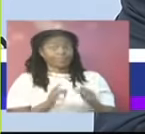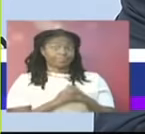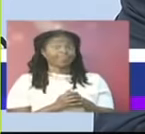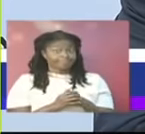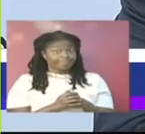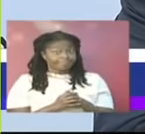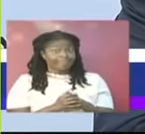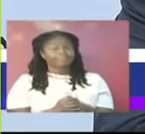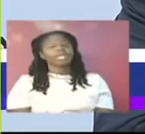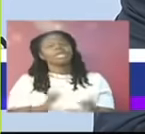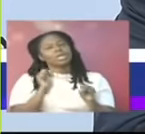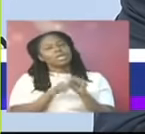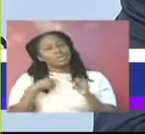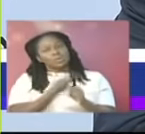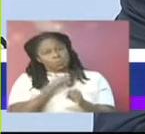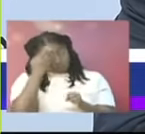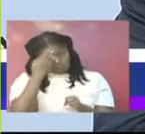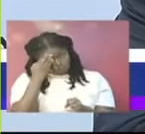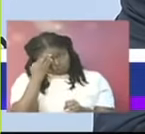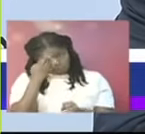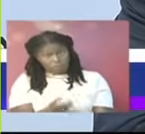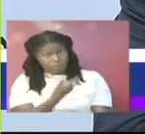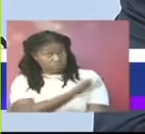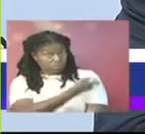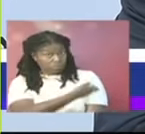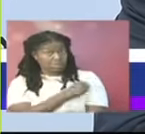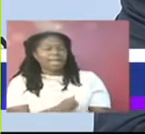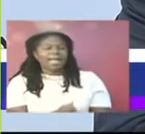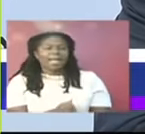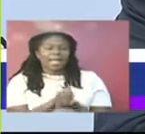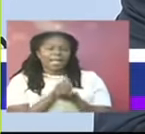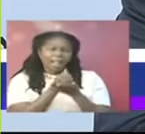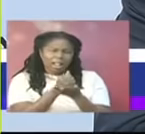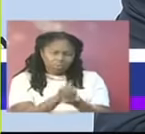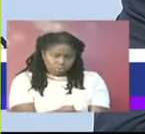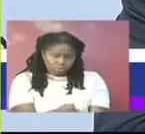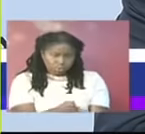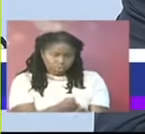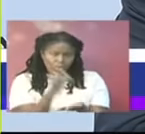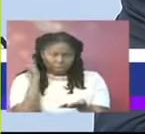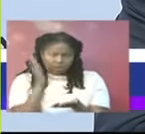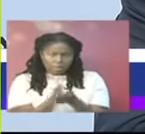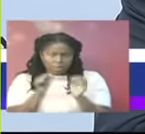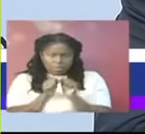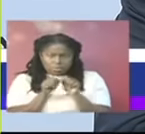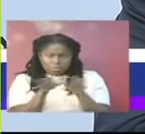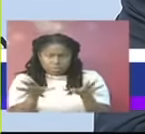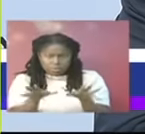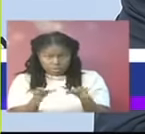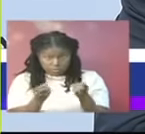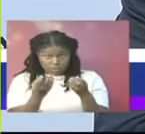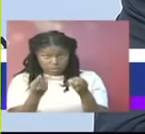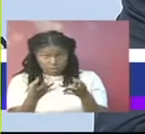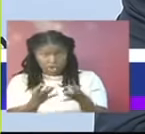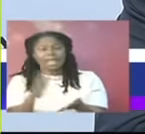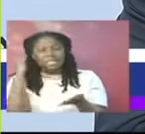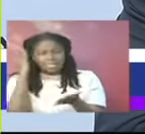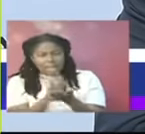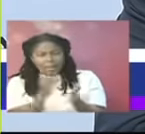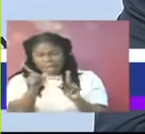and transmission onwards. Most importantly, full vaccination has been shown both internationally and locally